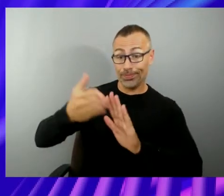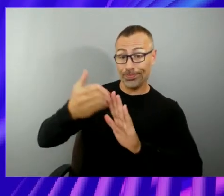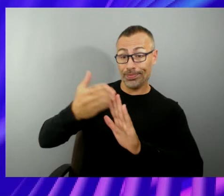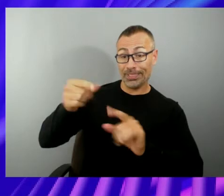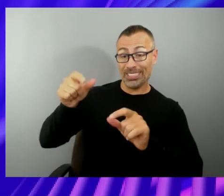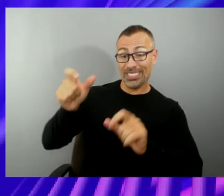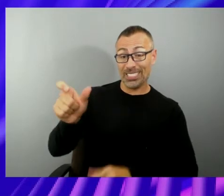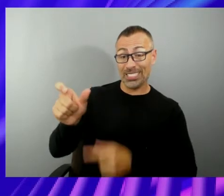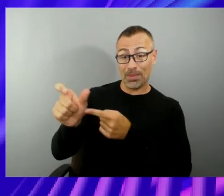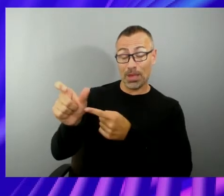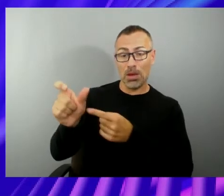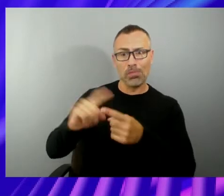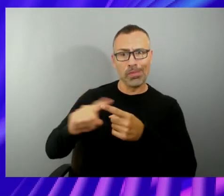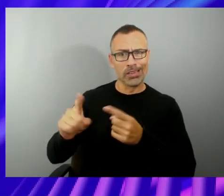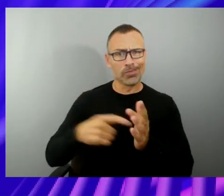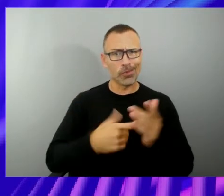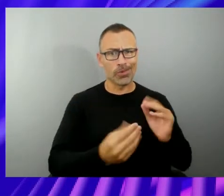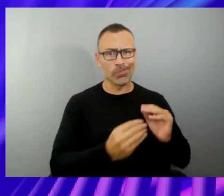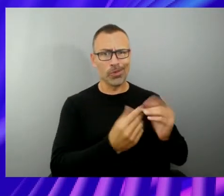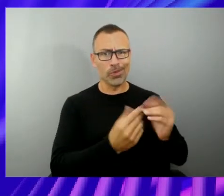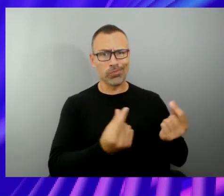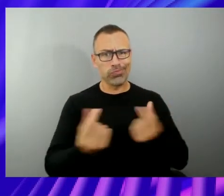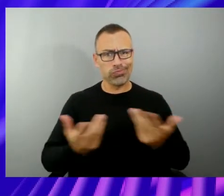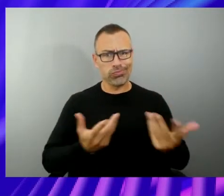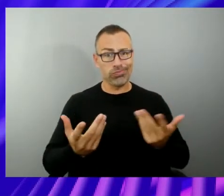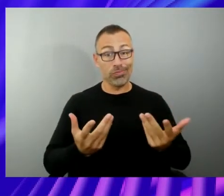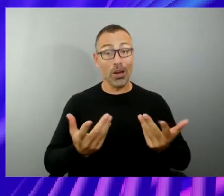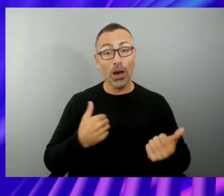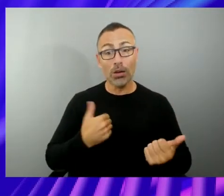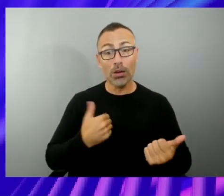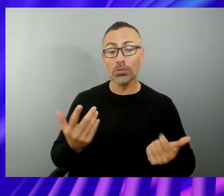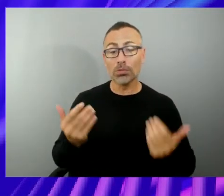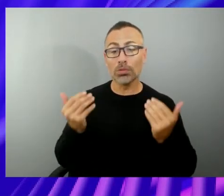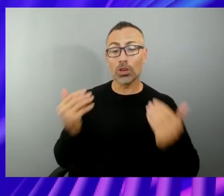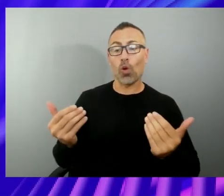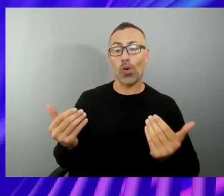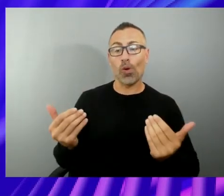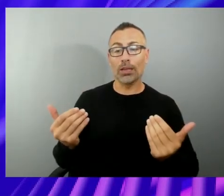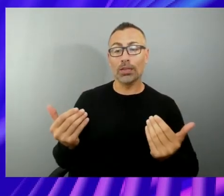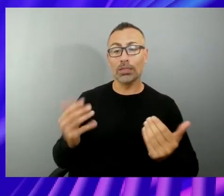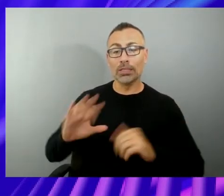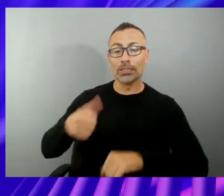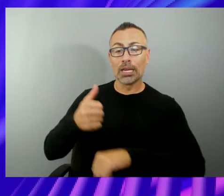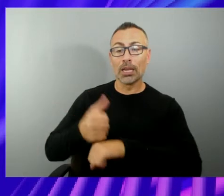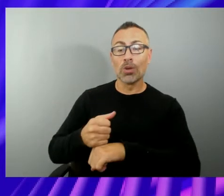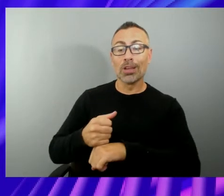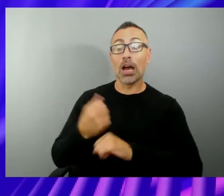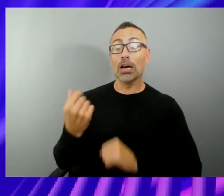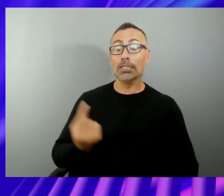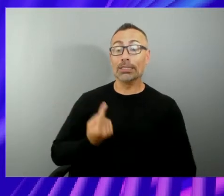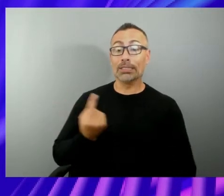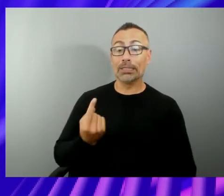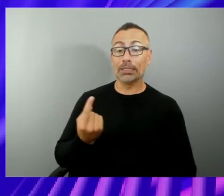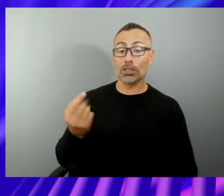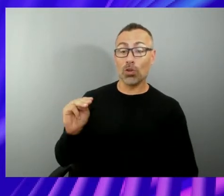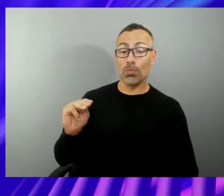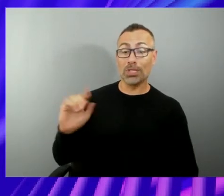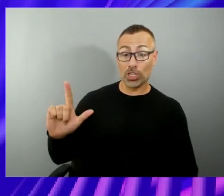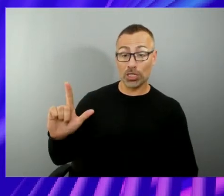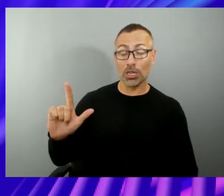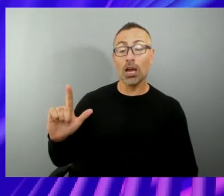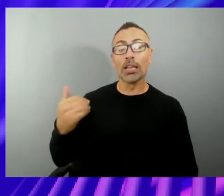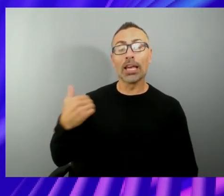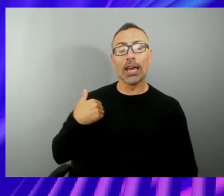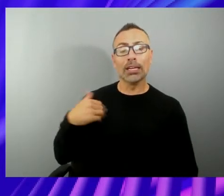number of GPUs, I would say go with a single machine which has 8 GPUs.